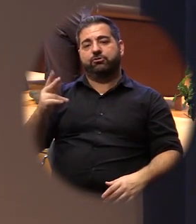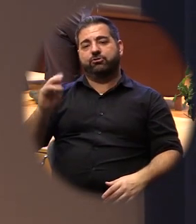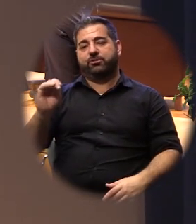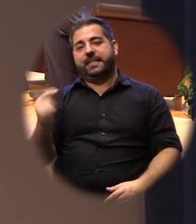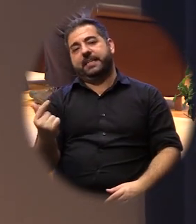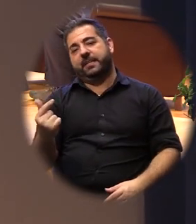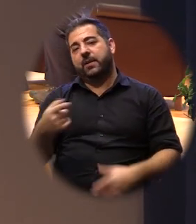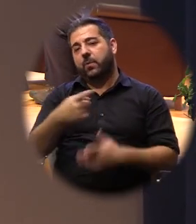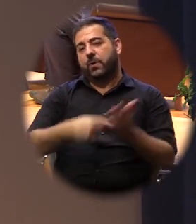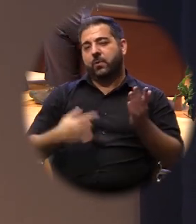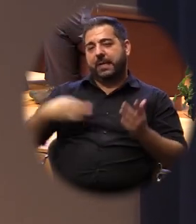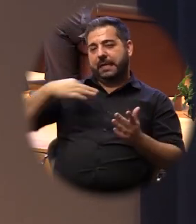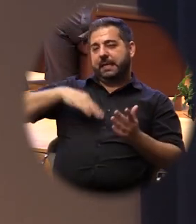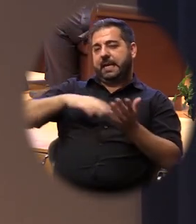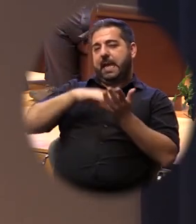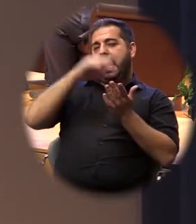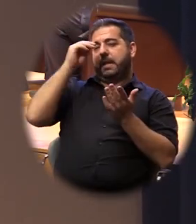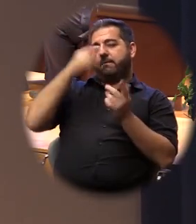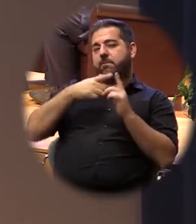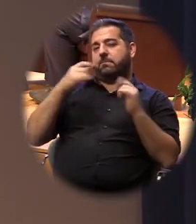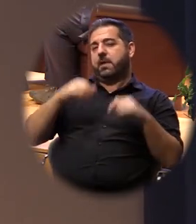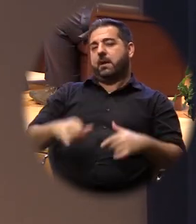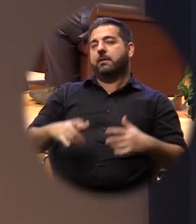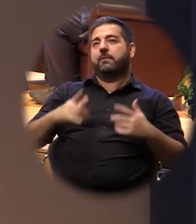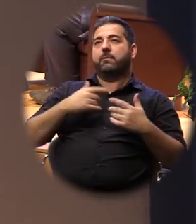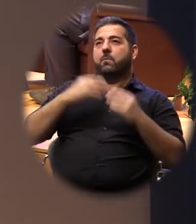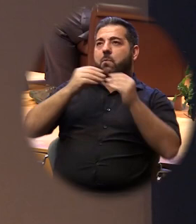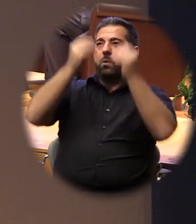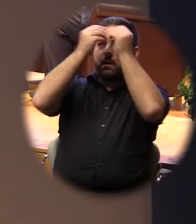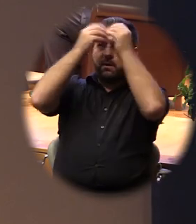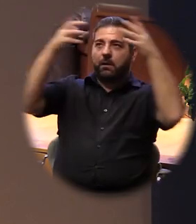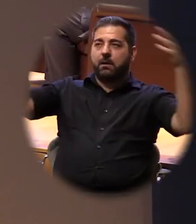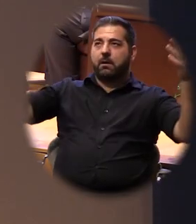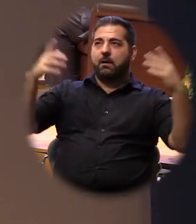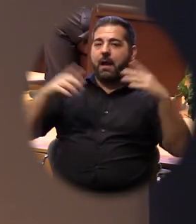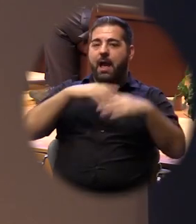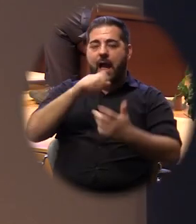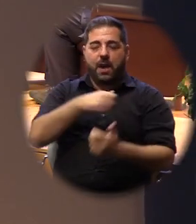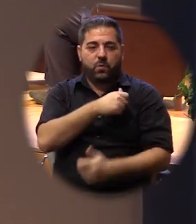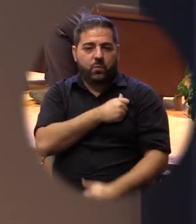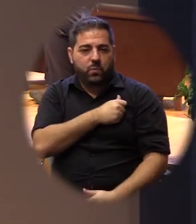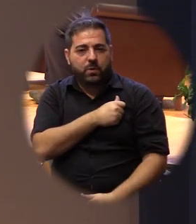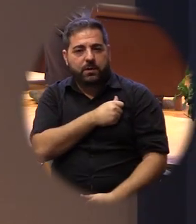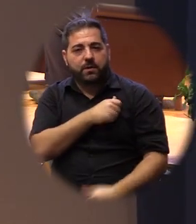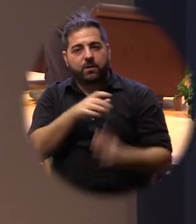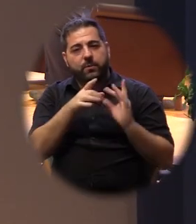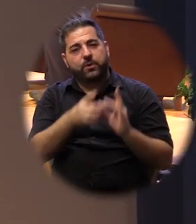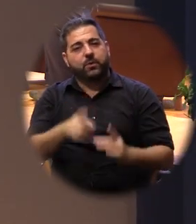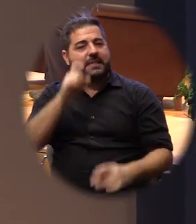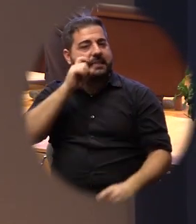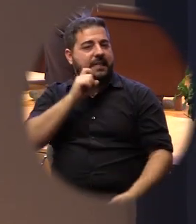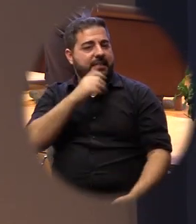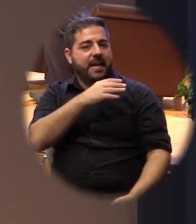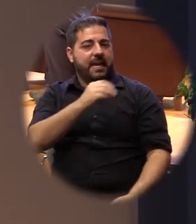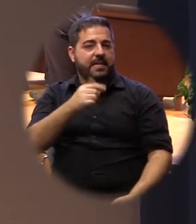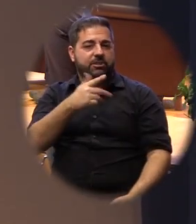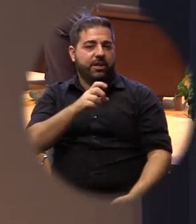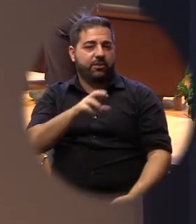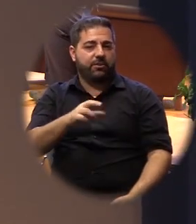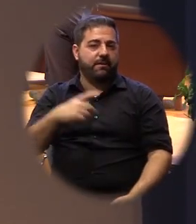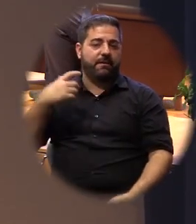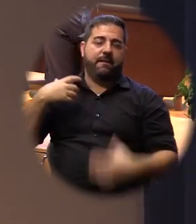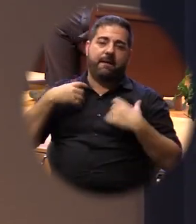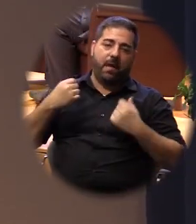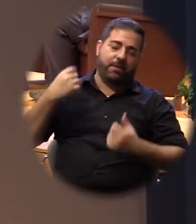What do we gain in that context by maybe a more expansive attitude about sex and gender in healthcare, in mental